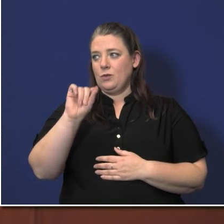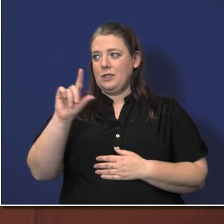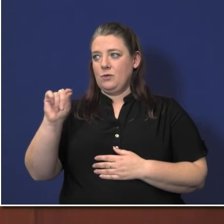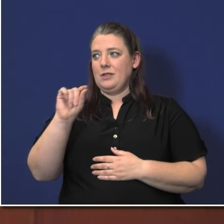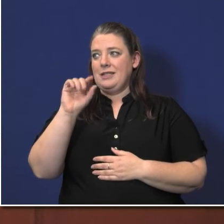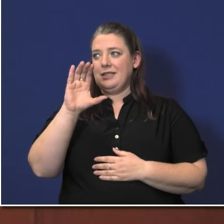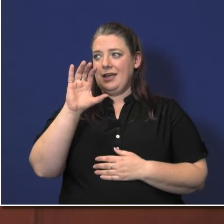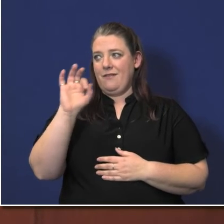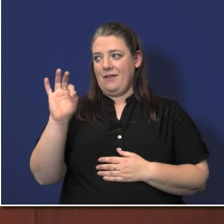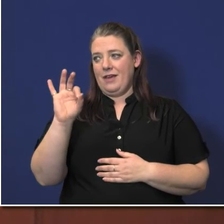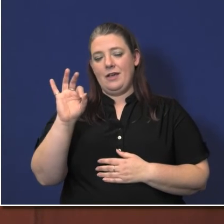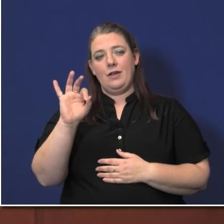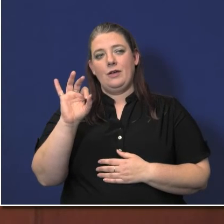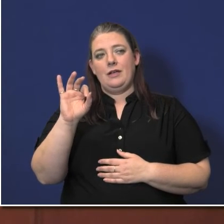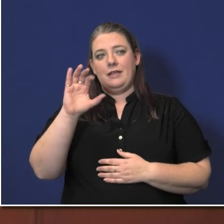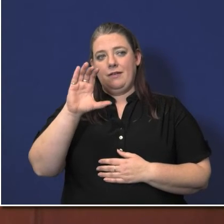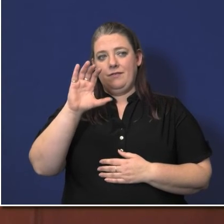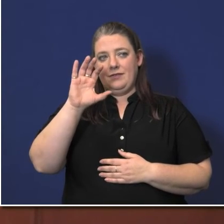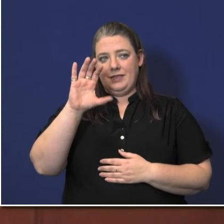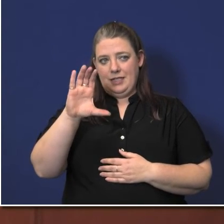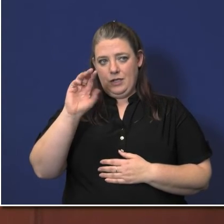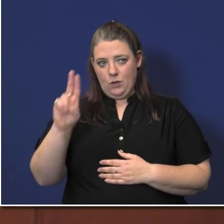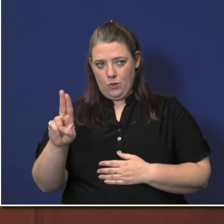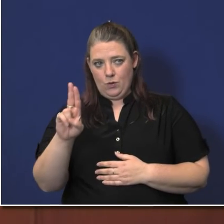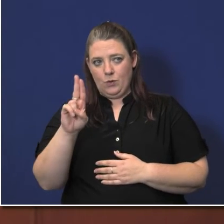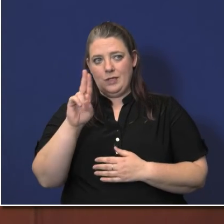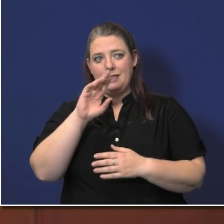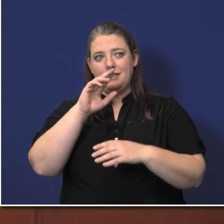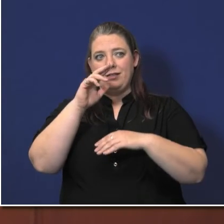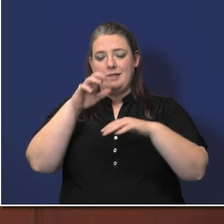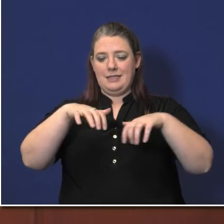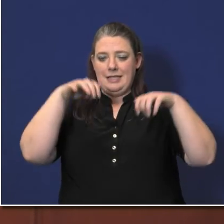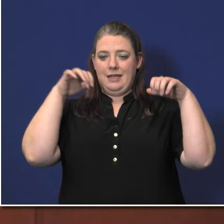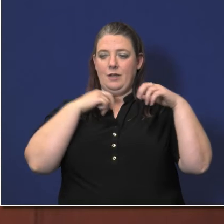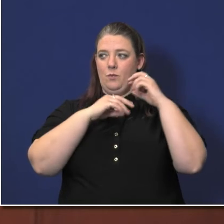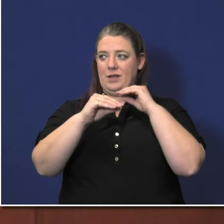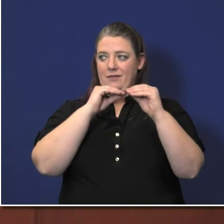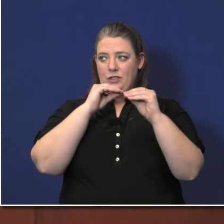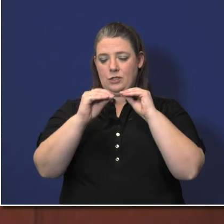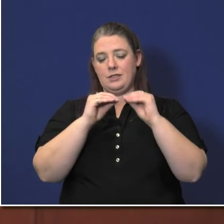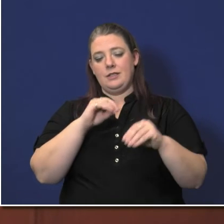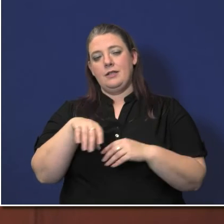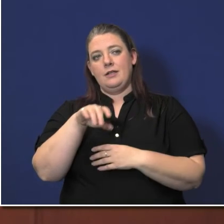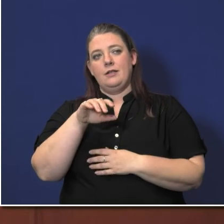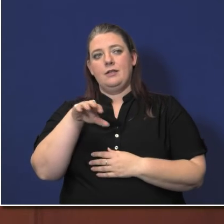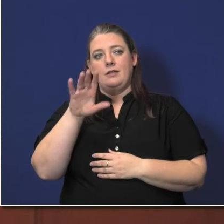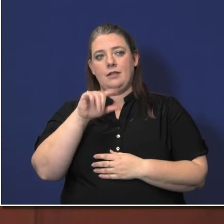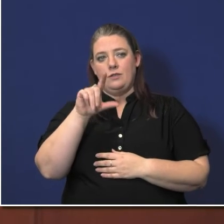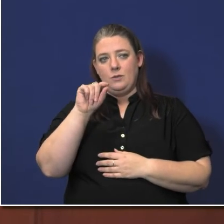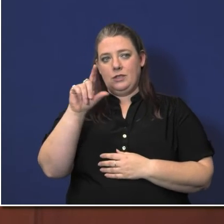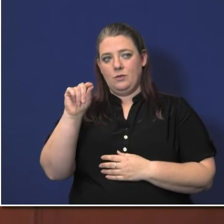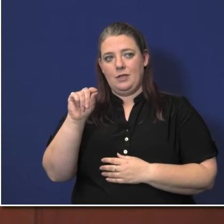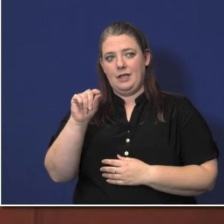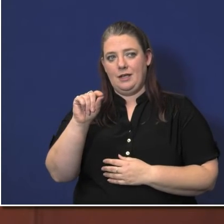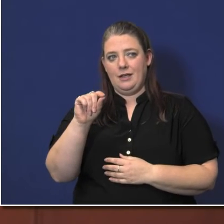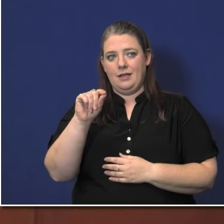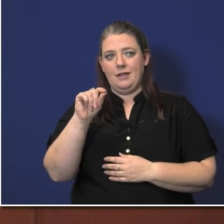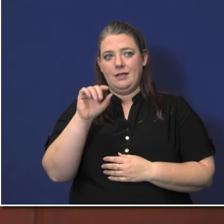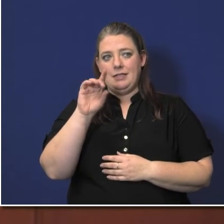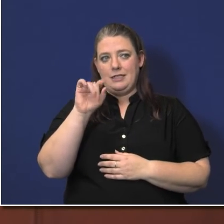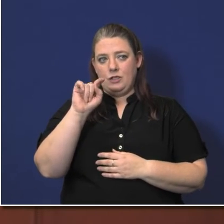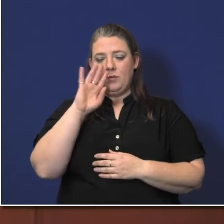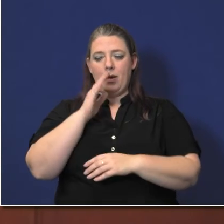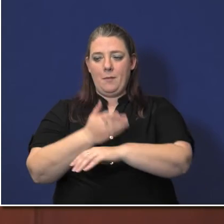Cy-Fair FCU Stadium renovation. 9J3, 2020 Cypress Ridge Detention Pond